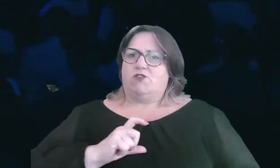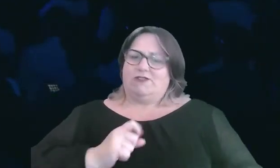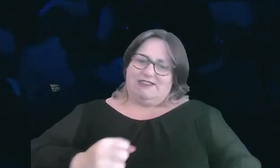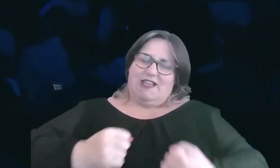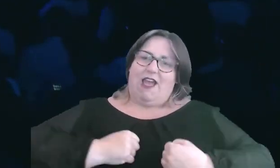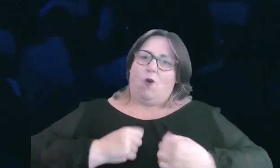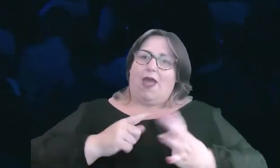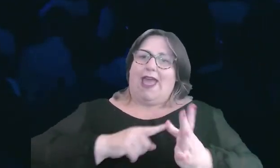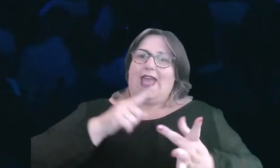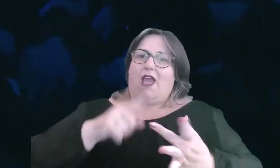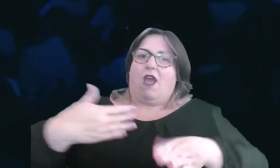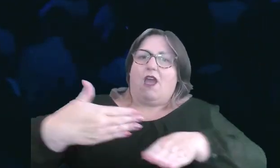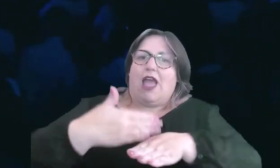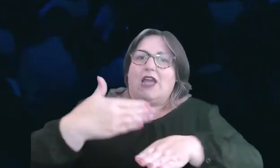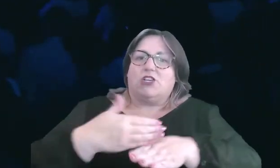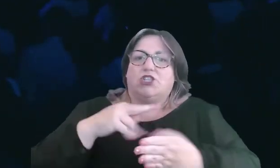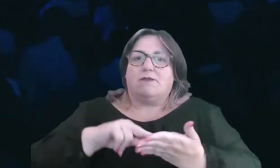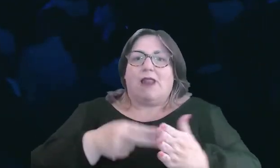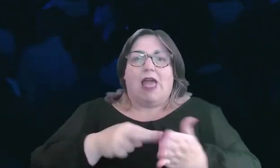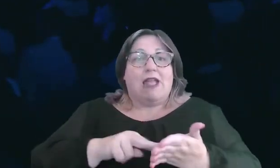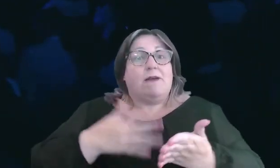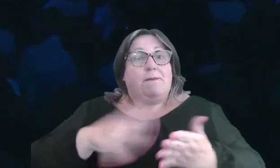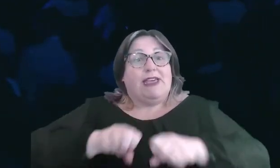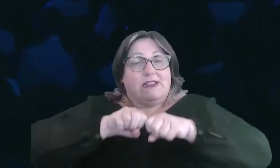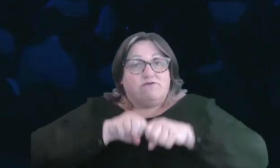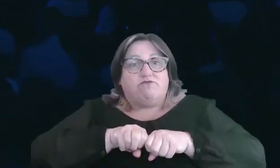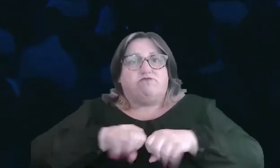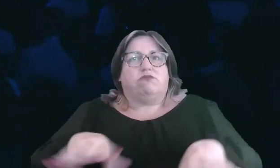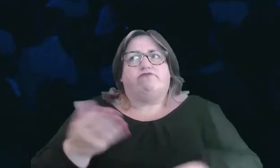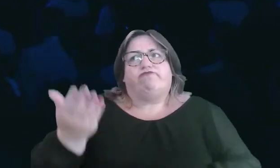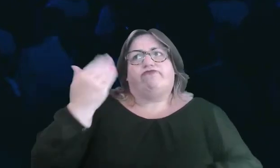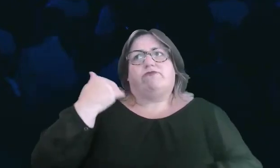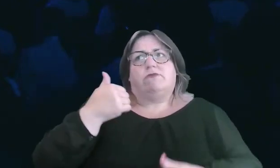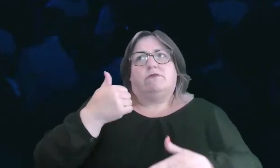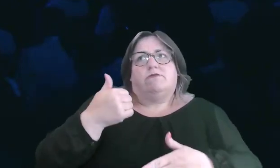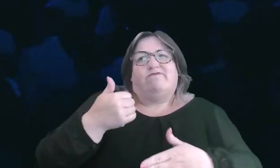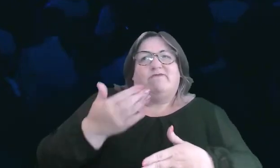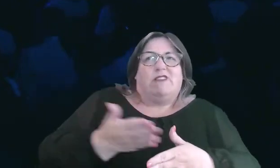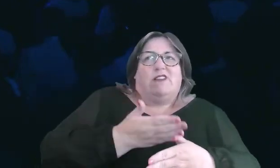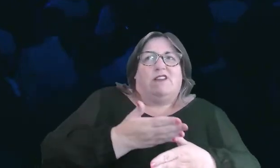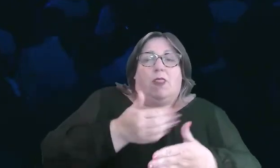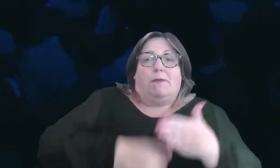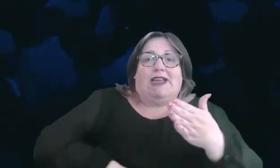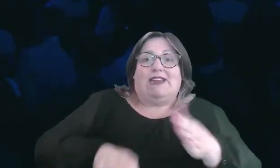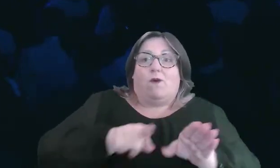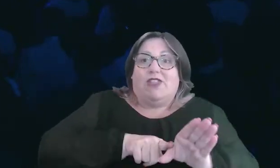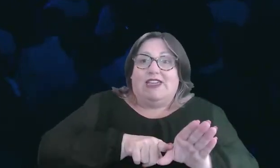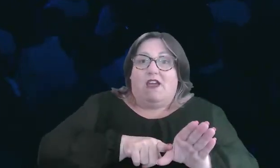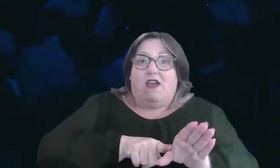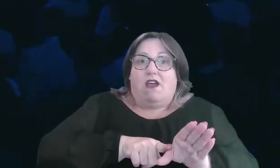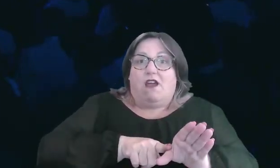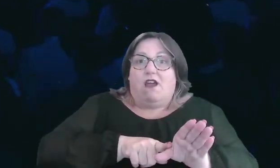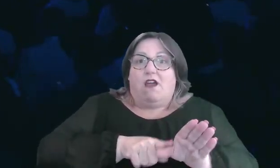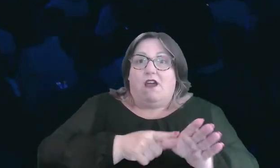we put that plan out at the beginning of the year. We're really proud of it. 50 recommendations, all of them accepted by the